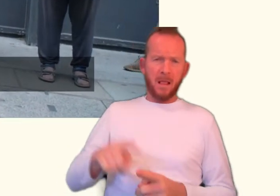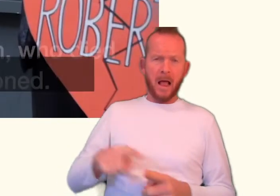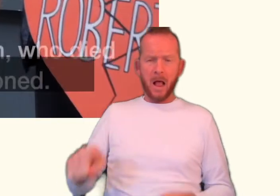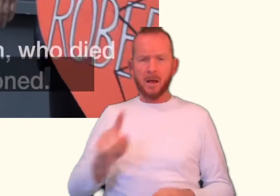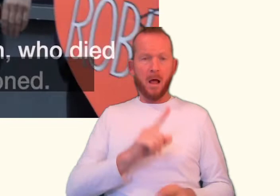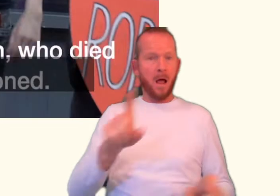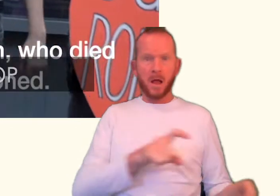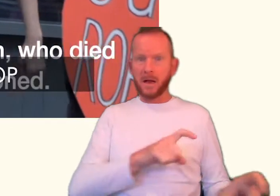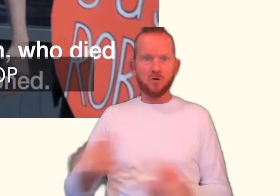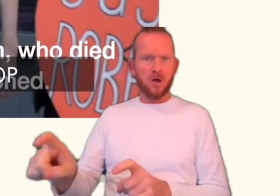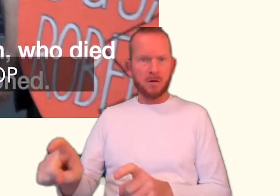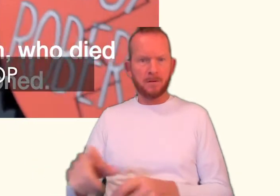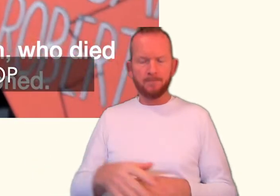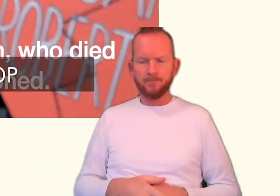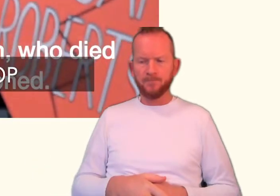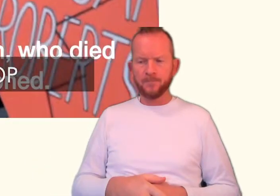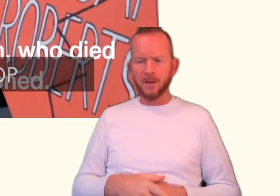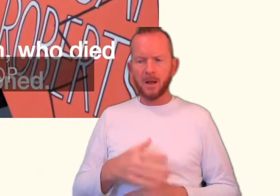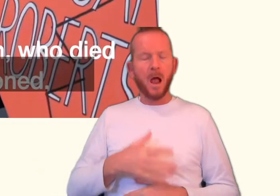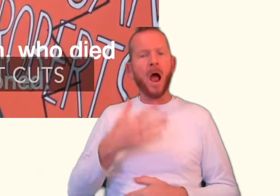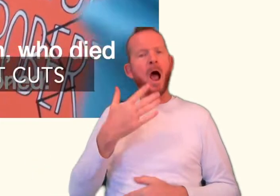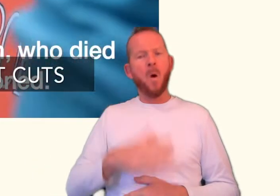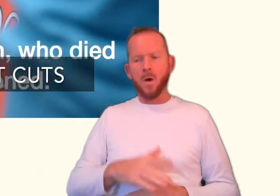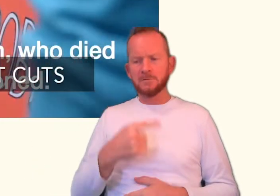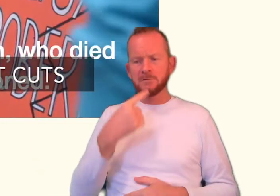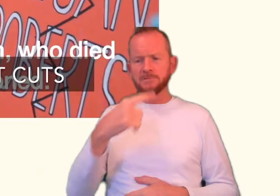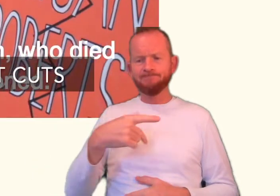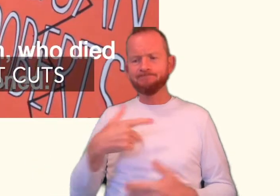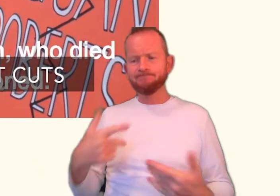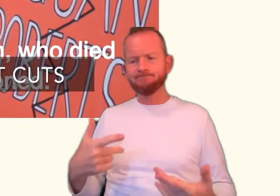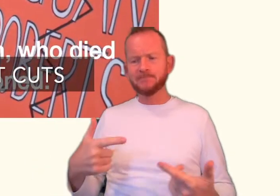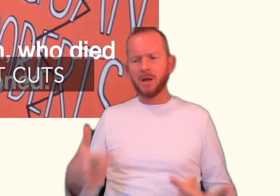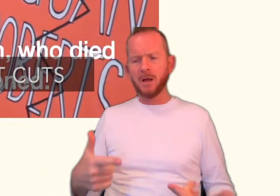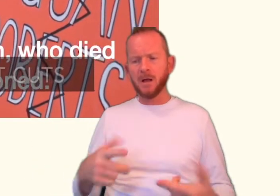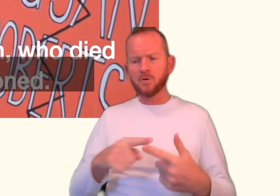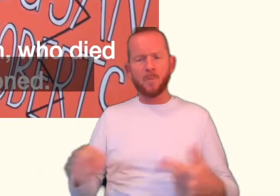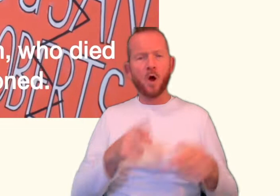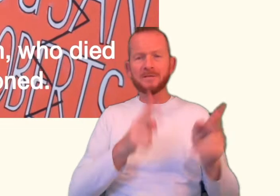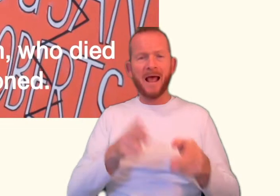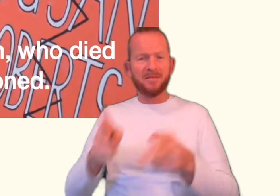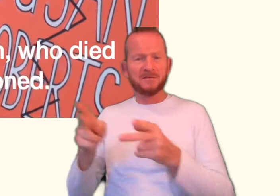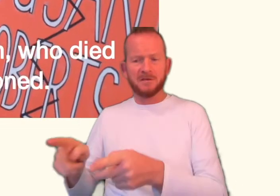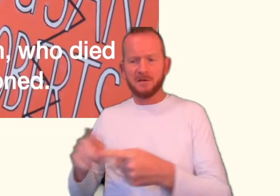on. I just want all the suffering to stop. No more